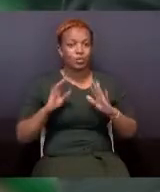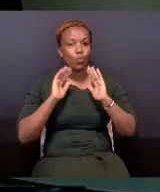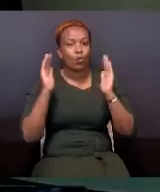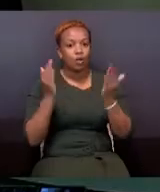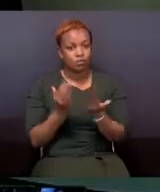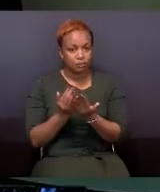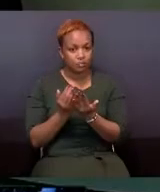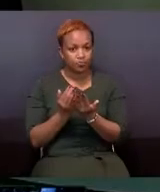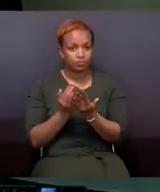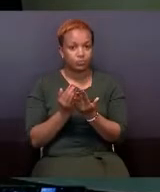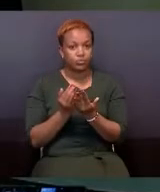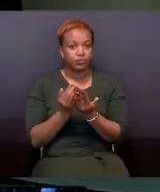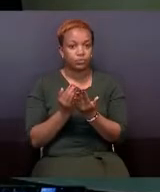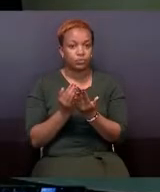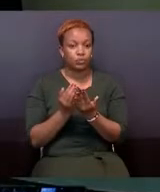reach out.